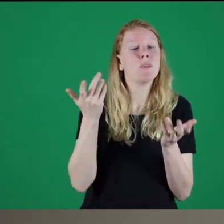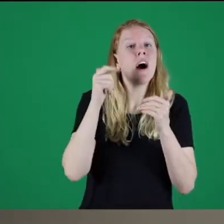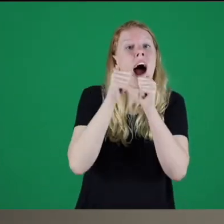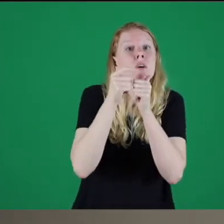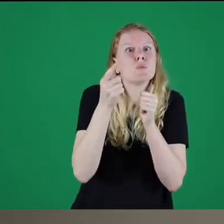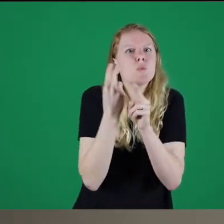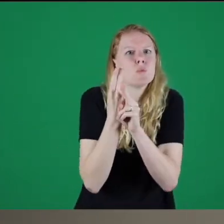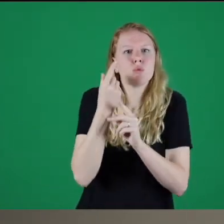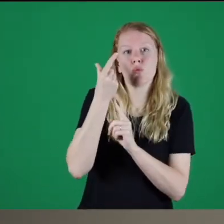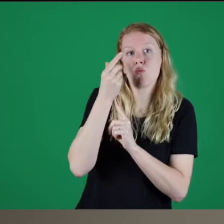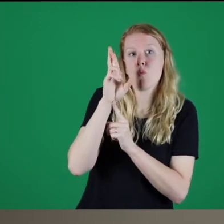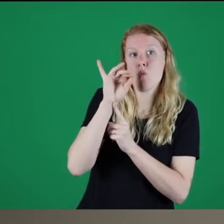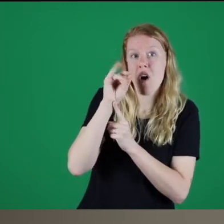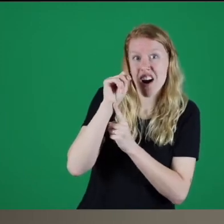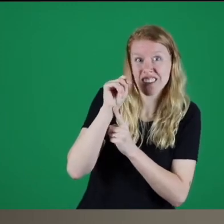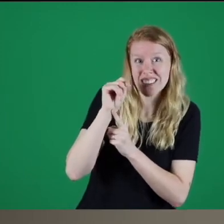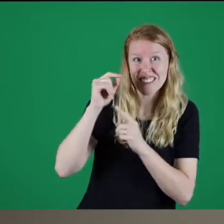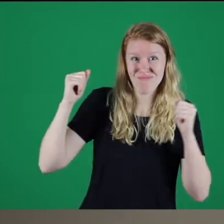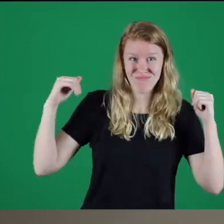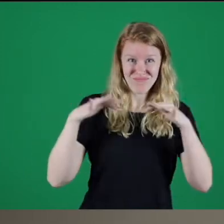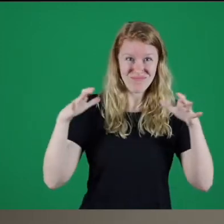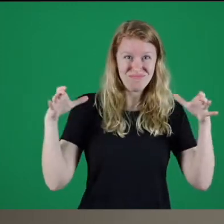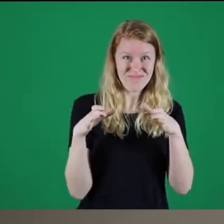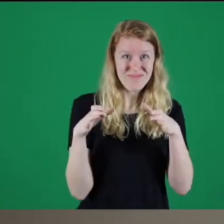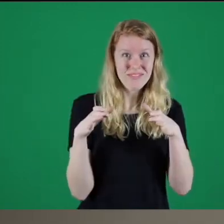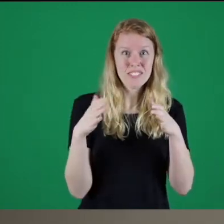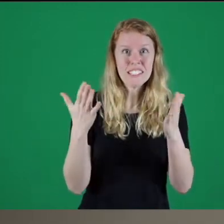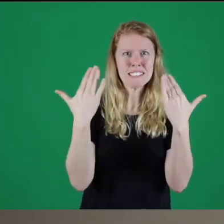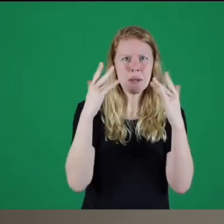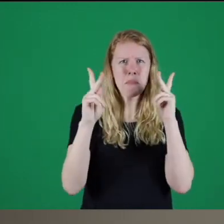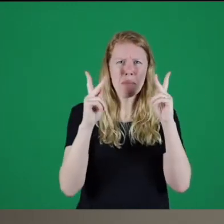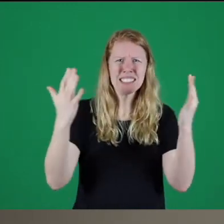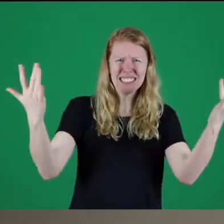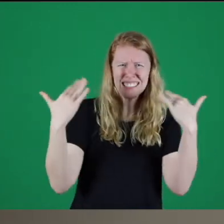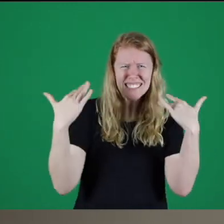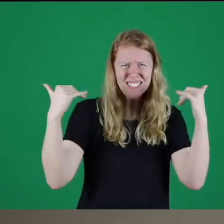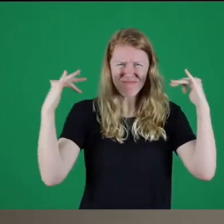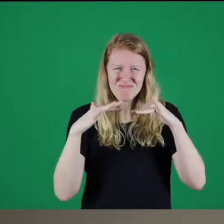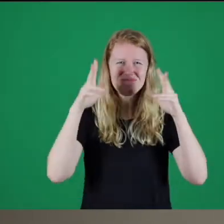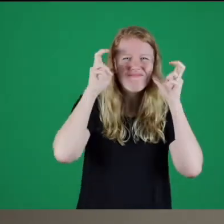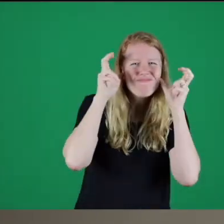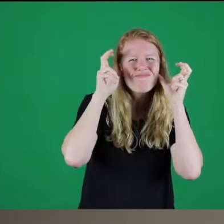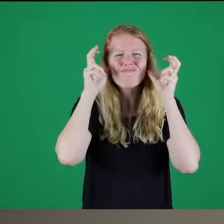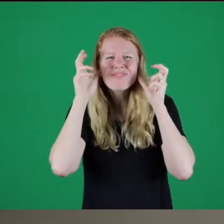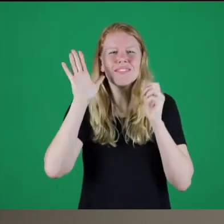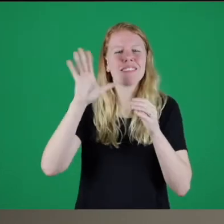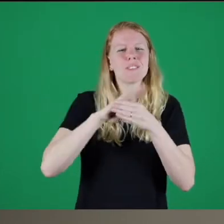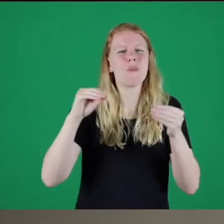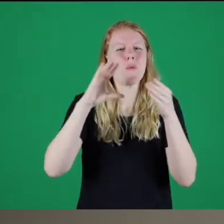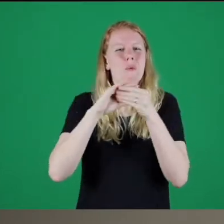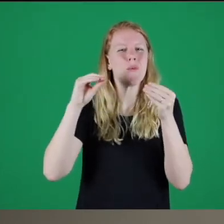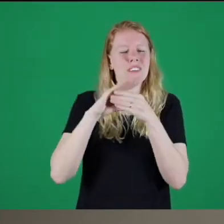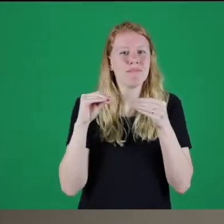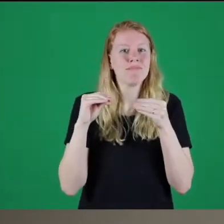gather, or sometimes when they would gather others together in order to hear the stories, the tales, the history, learn about